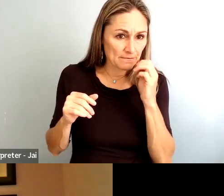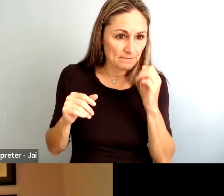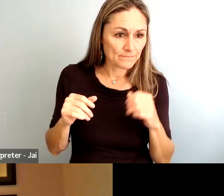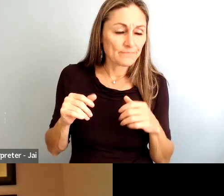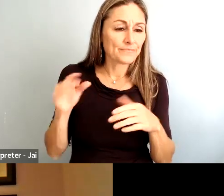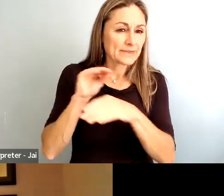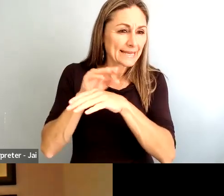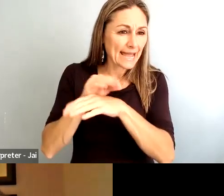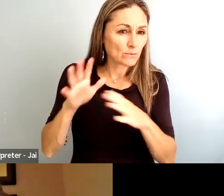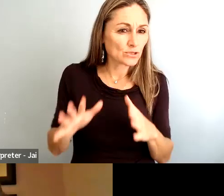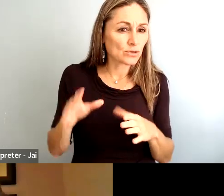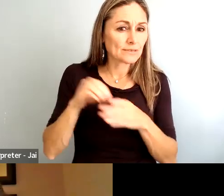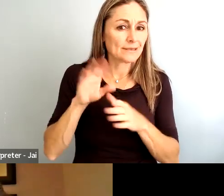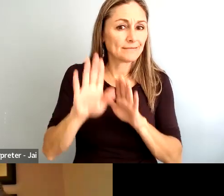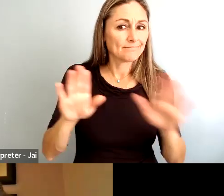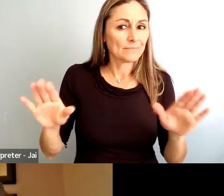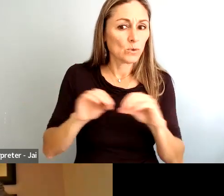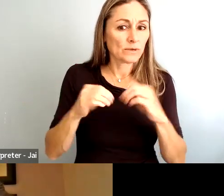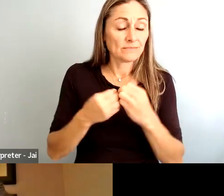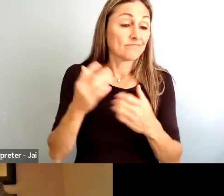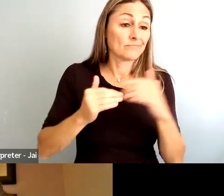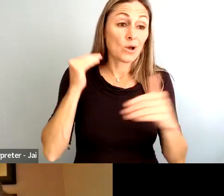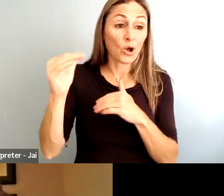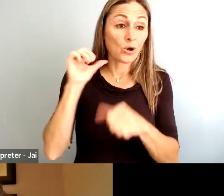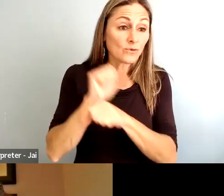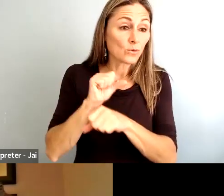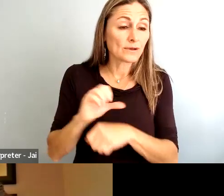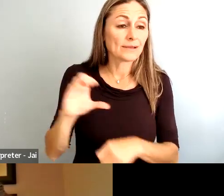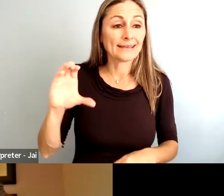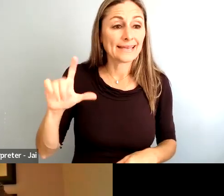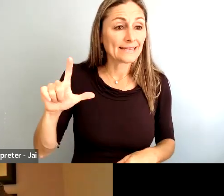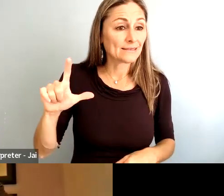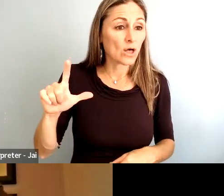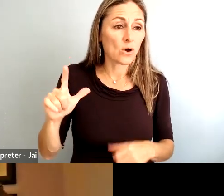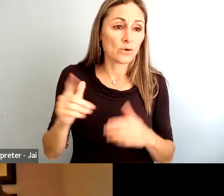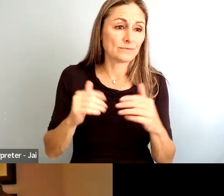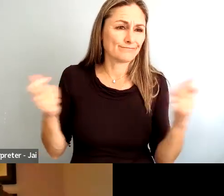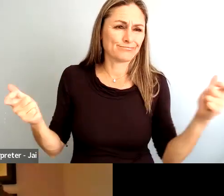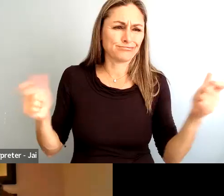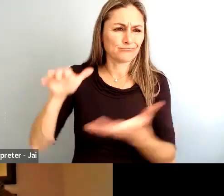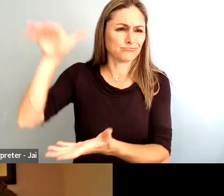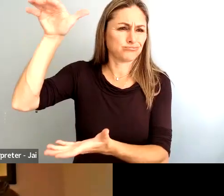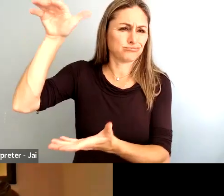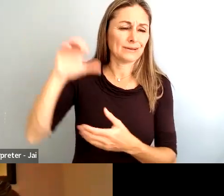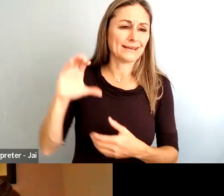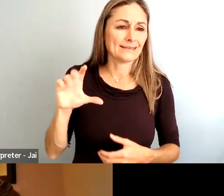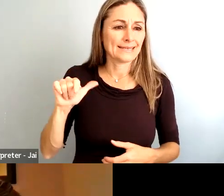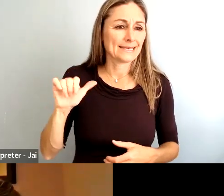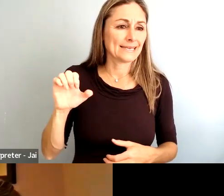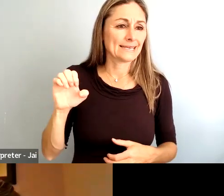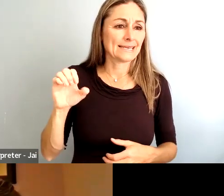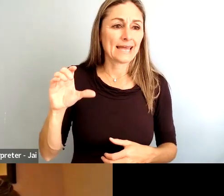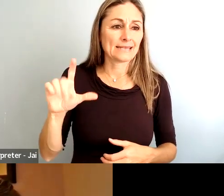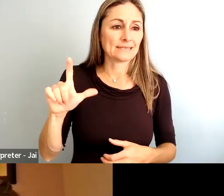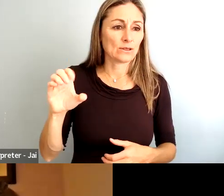counselors within those organizations are overworked. Their caseloads are huge. and they literally do not